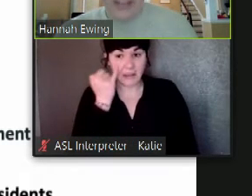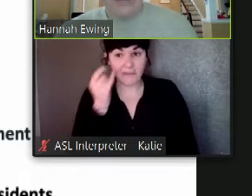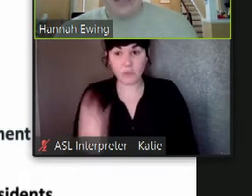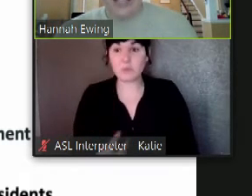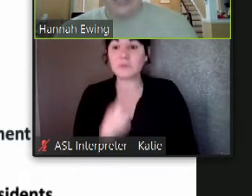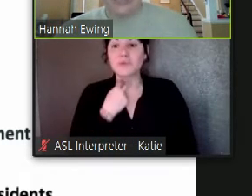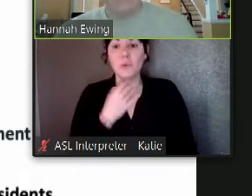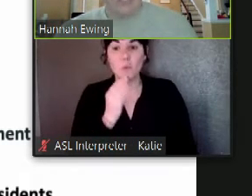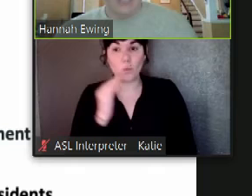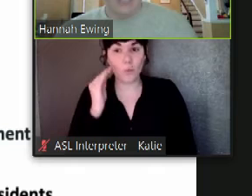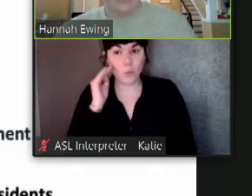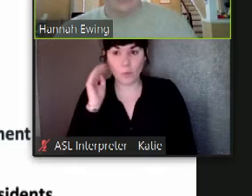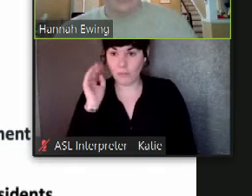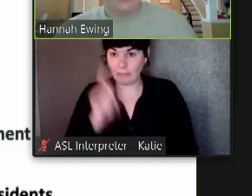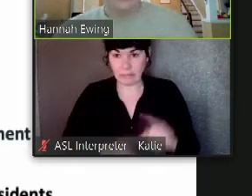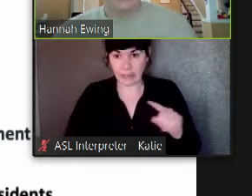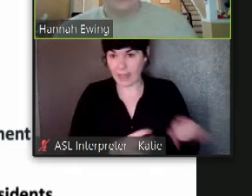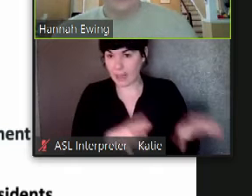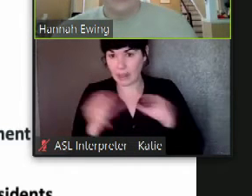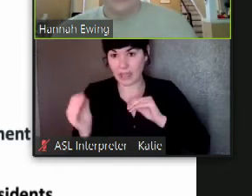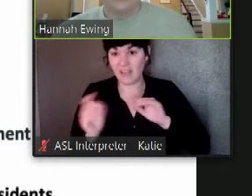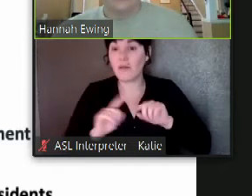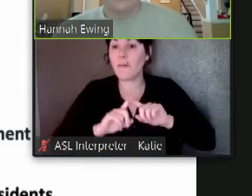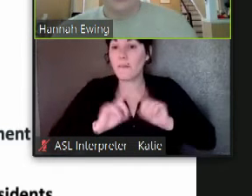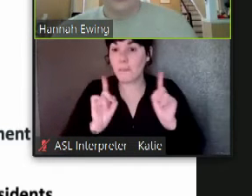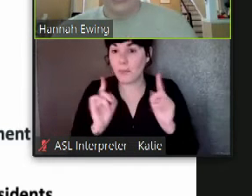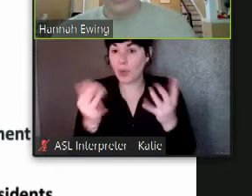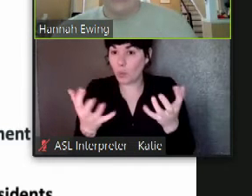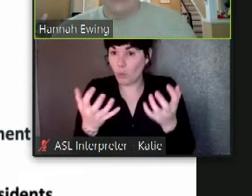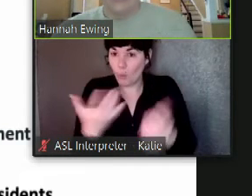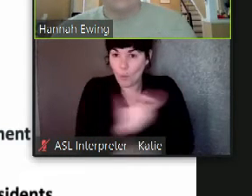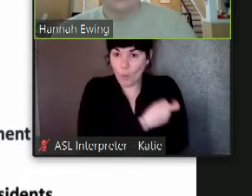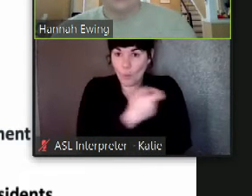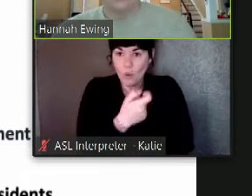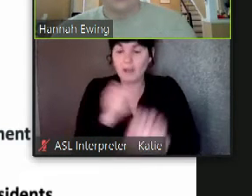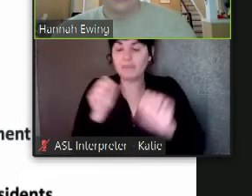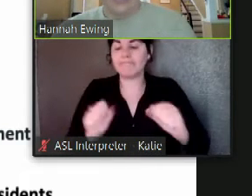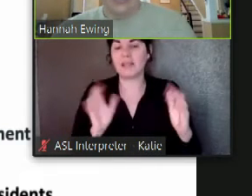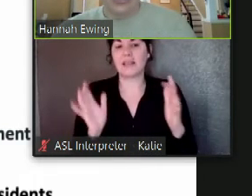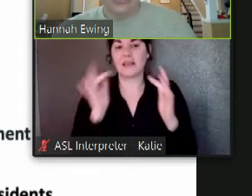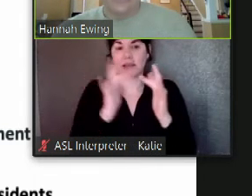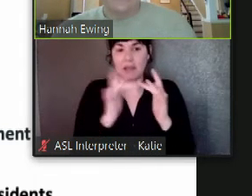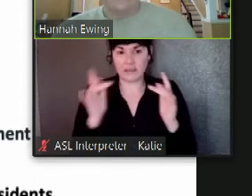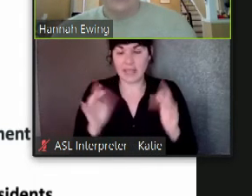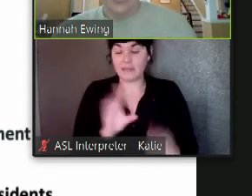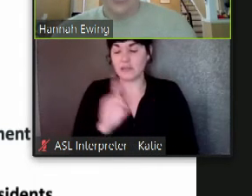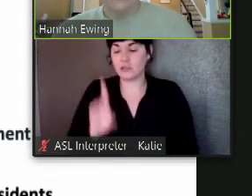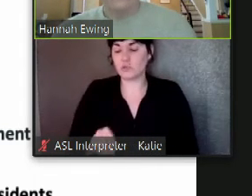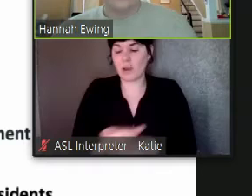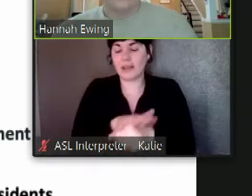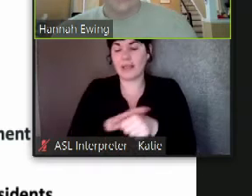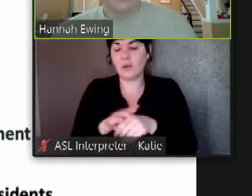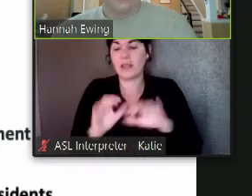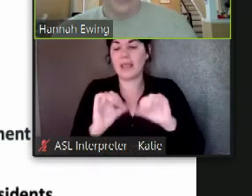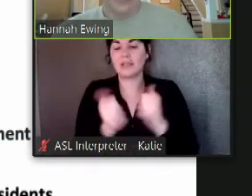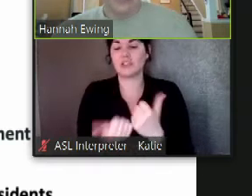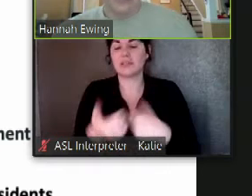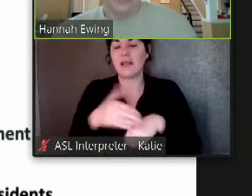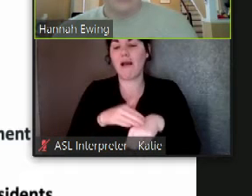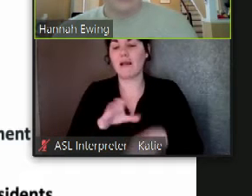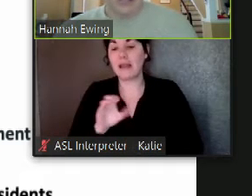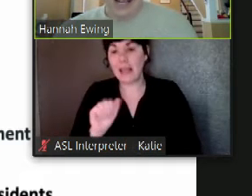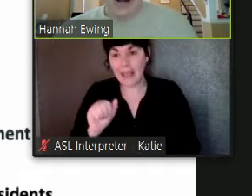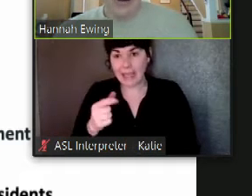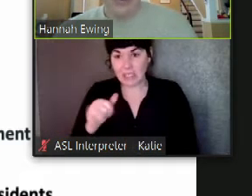homebound and would like to get vaccinated, you can always give the Detroit Area Agency on Aging a call to schedule an